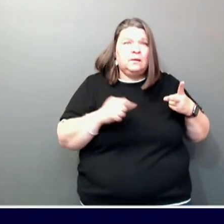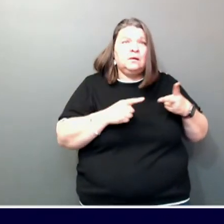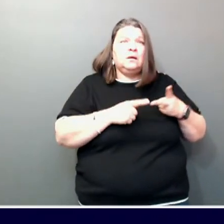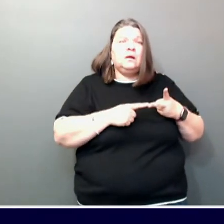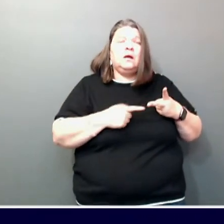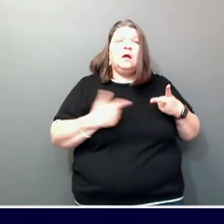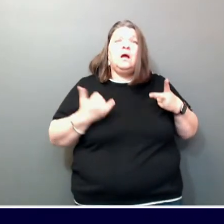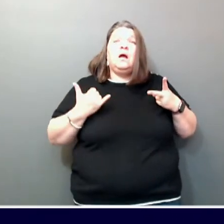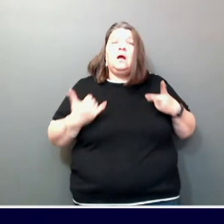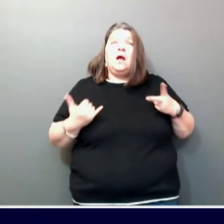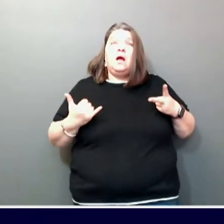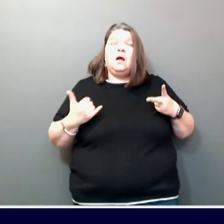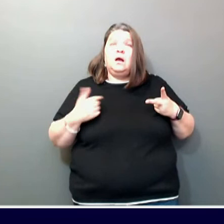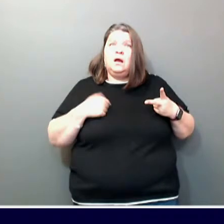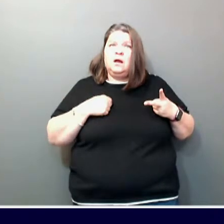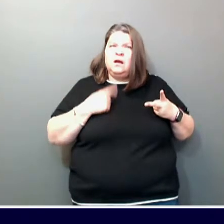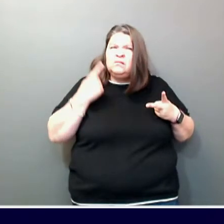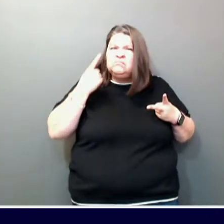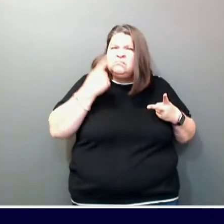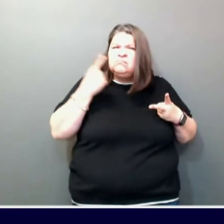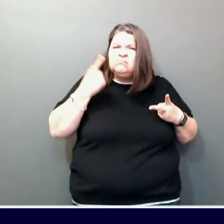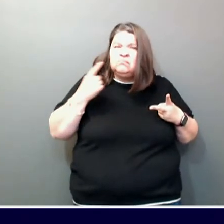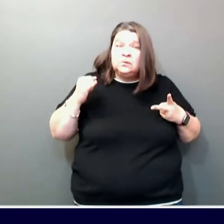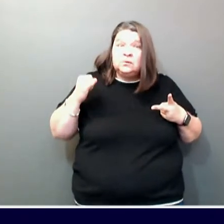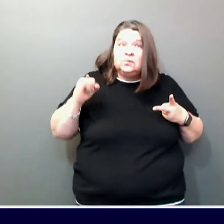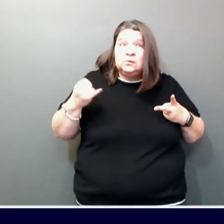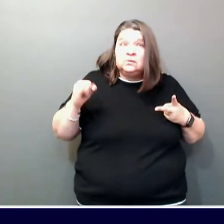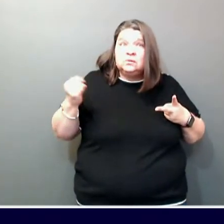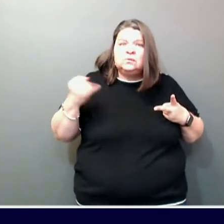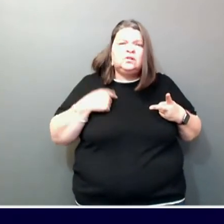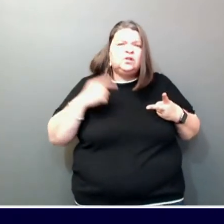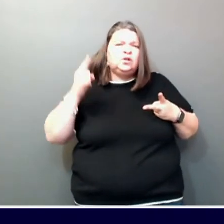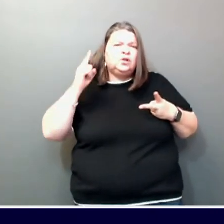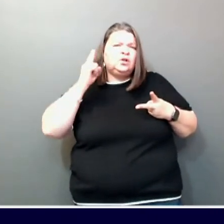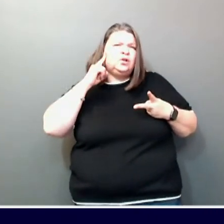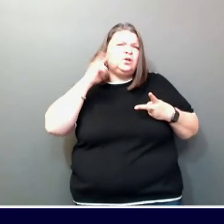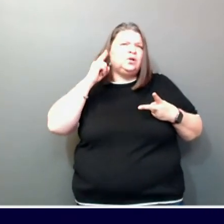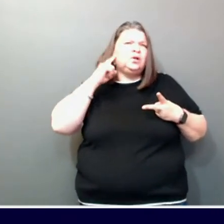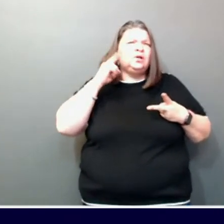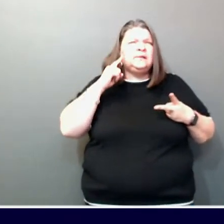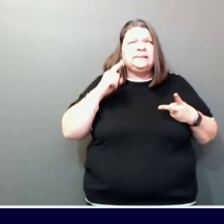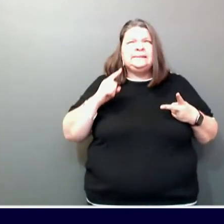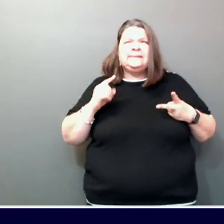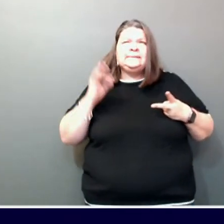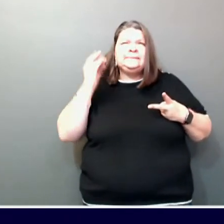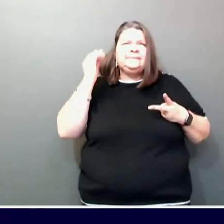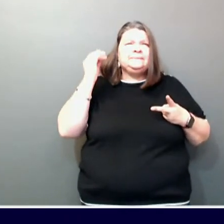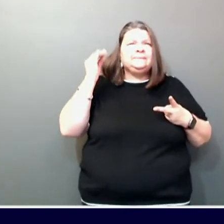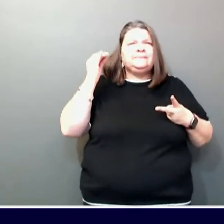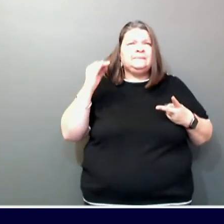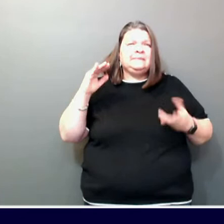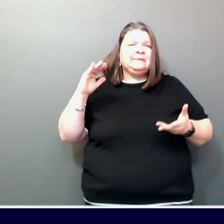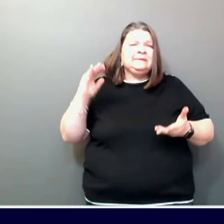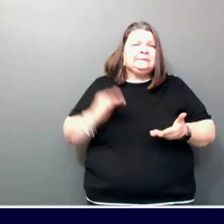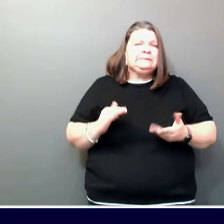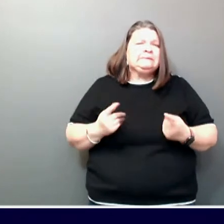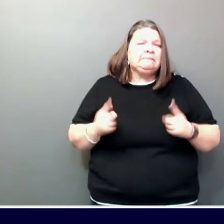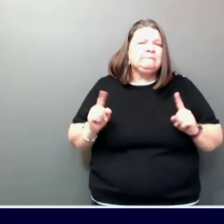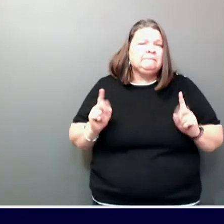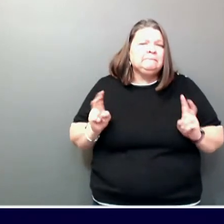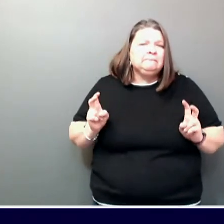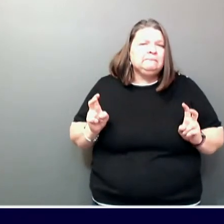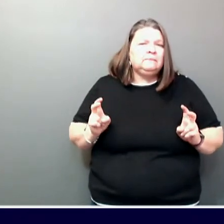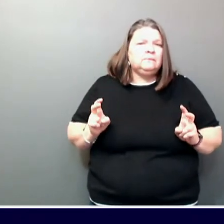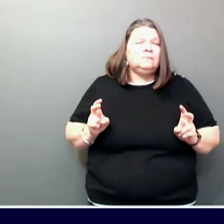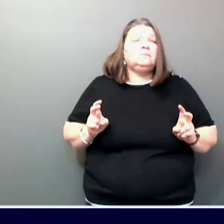having J&J, which we know has somewhat less efficacy than Moderna or Pfizer, is, I guess you